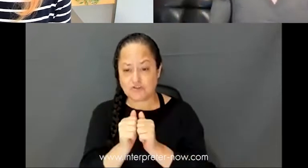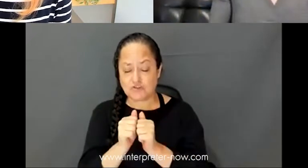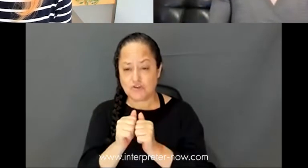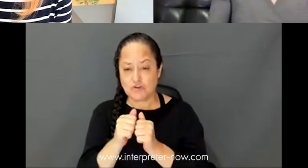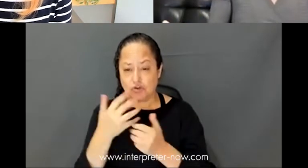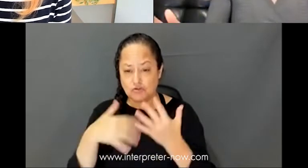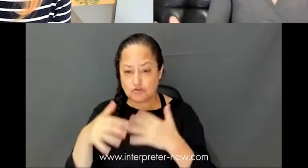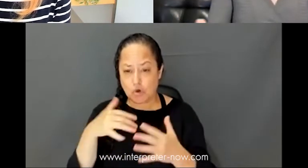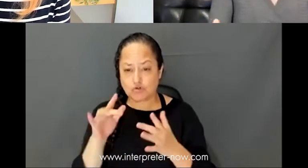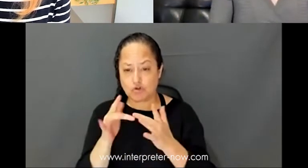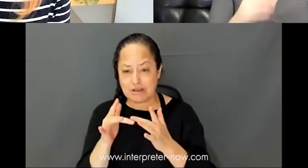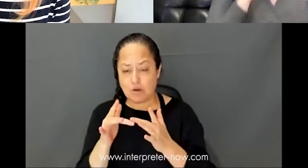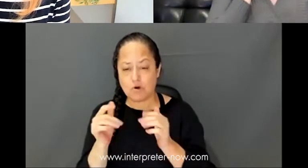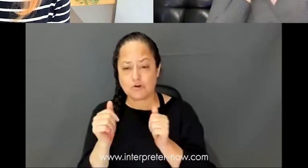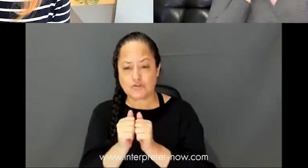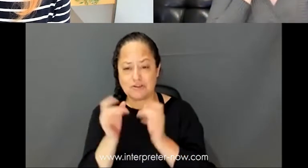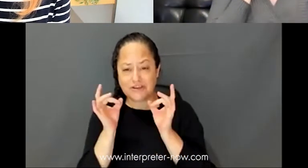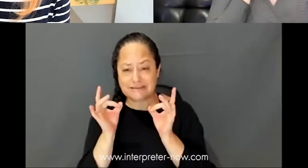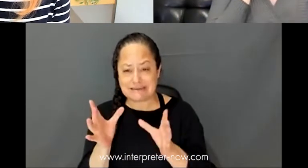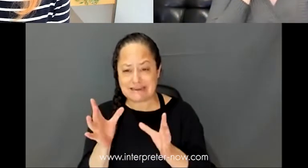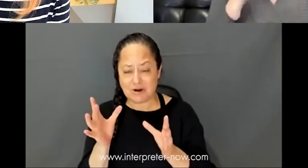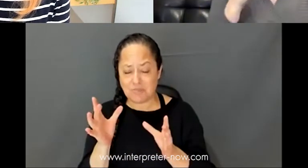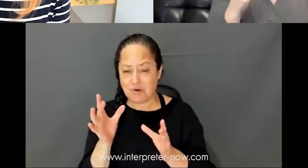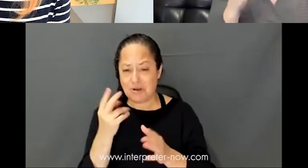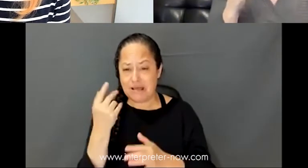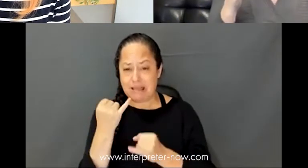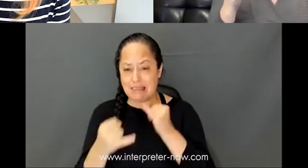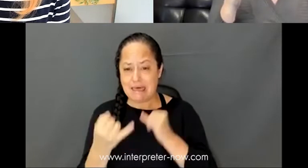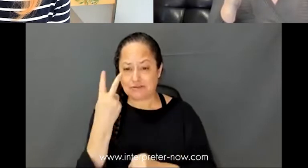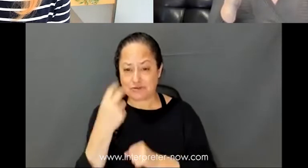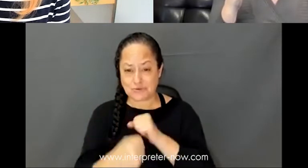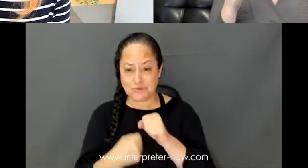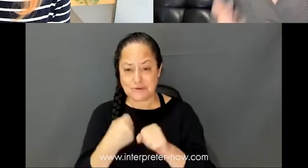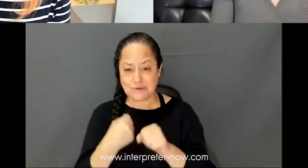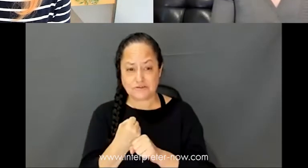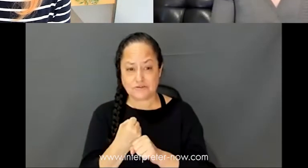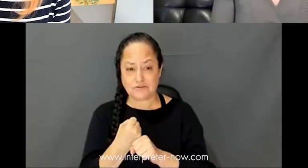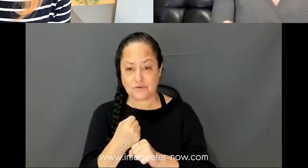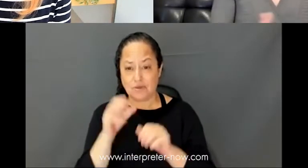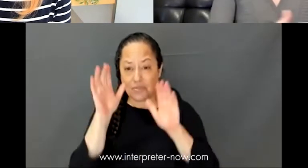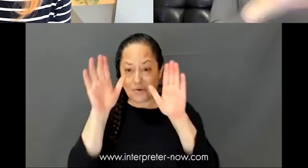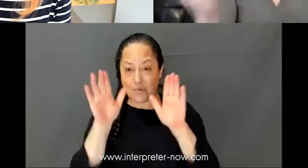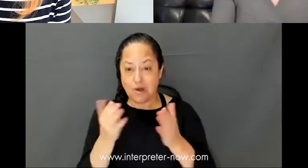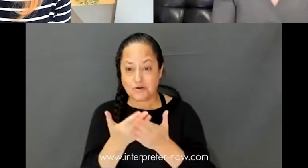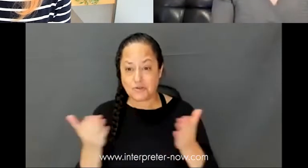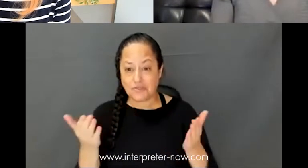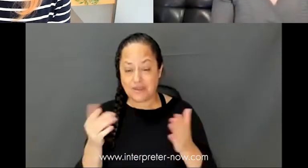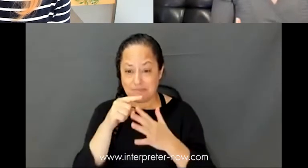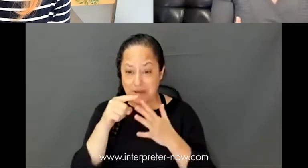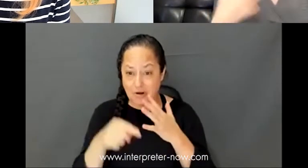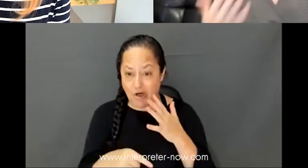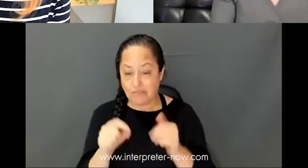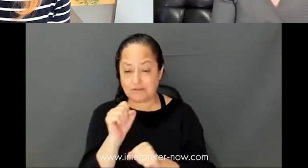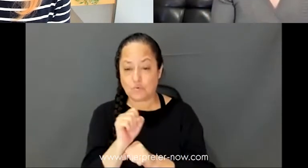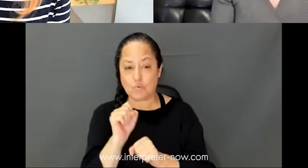and the terrible circumstances of the last 2 years. But the wonderful thing about all of this work